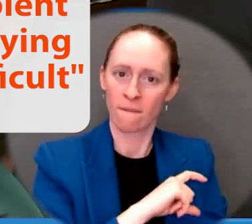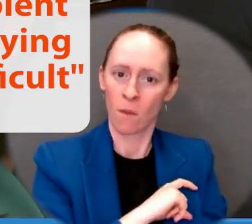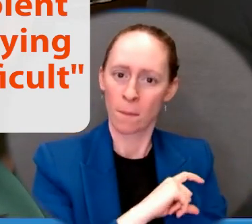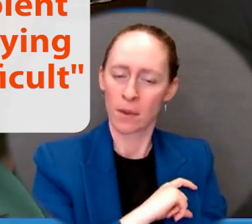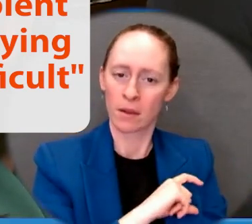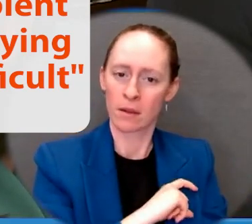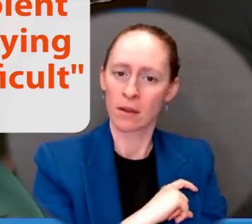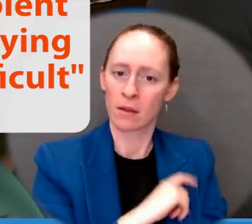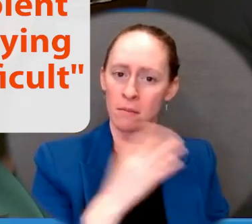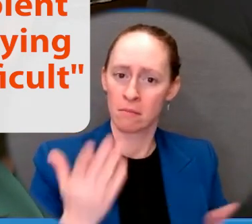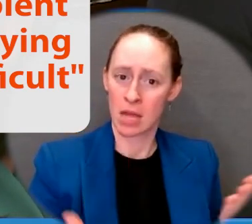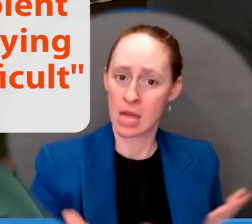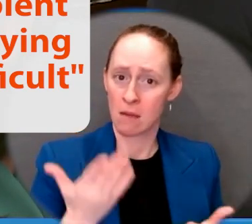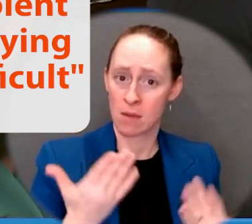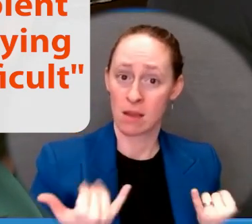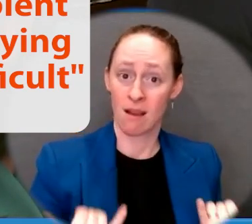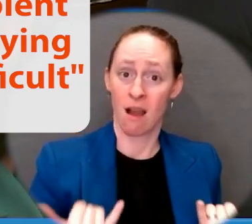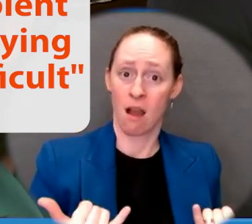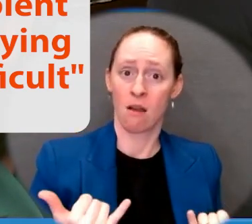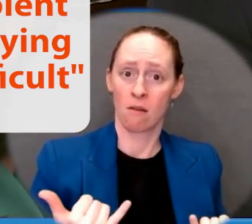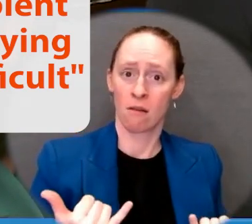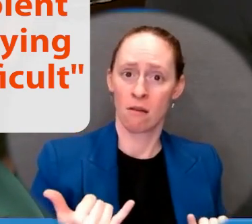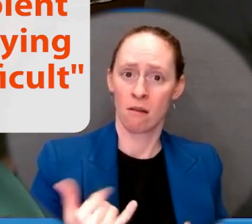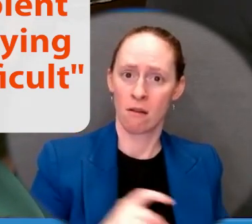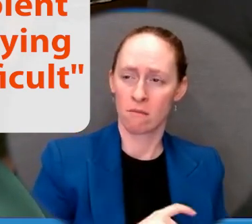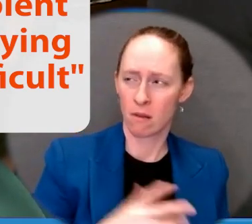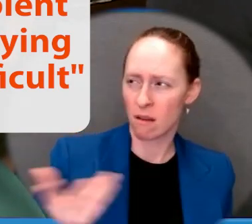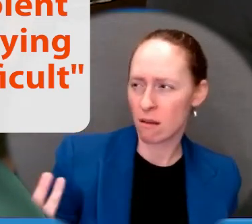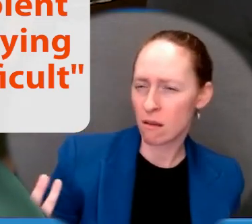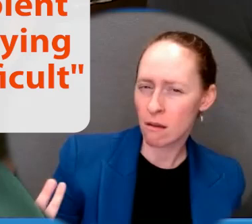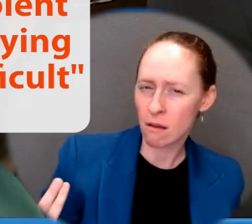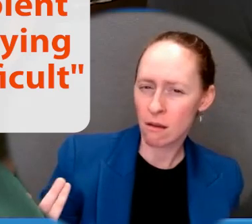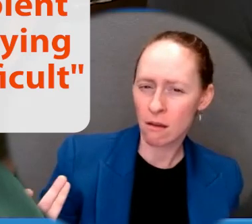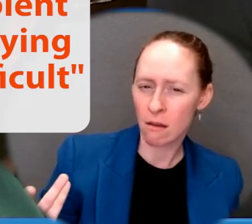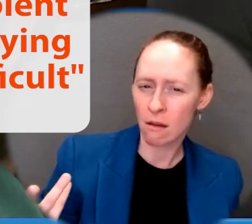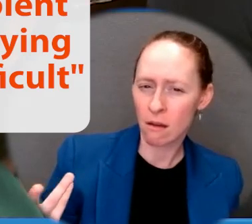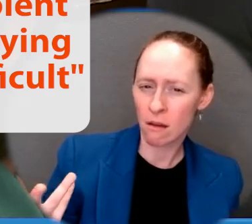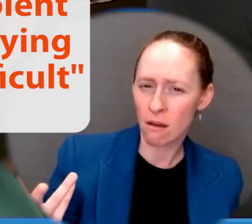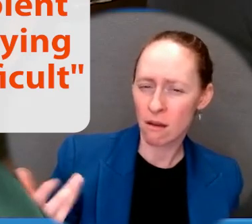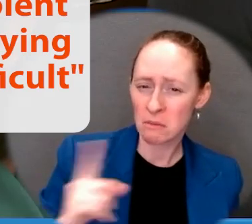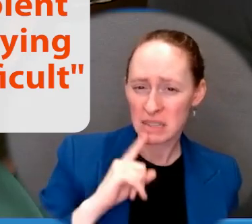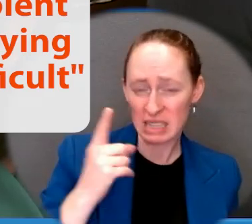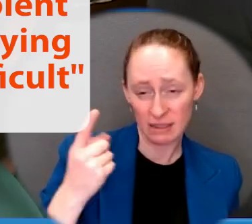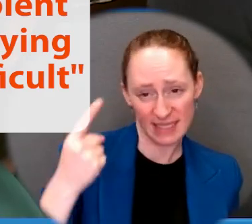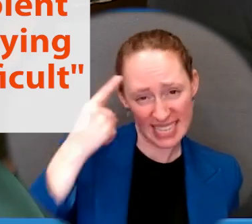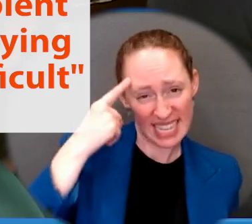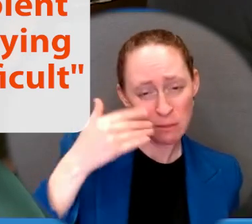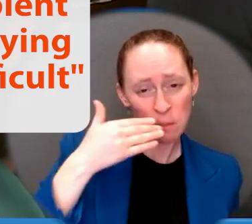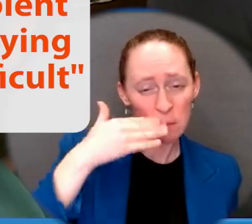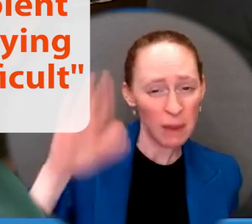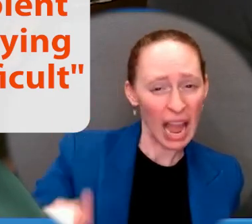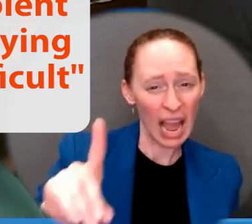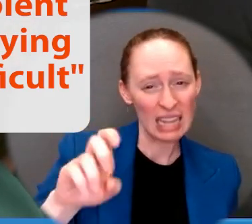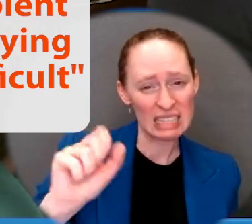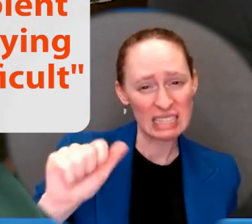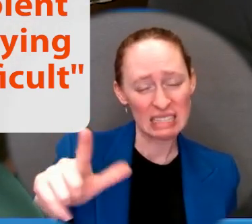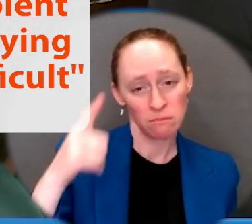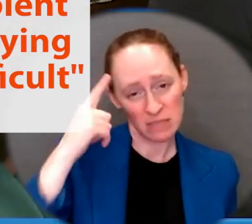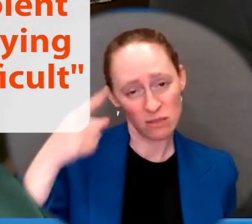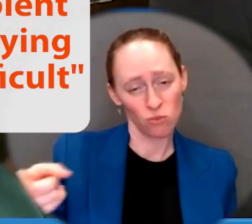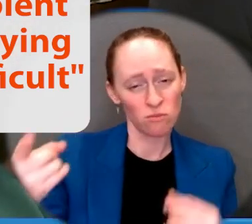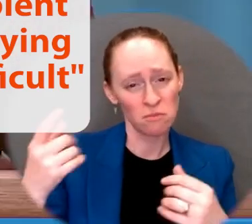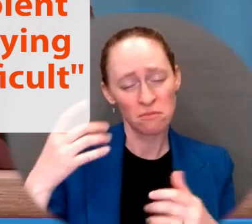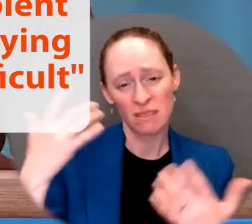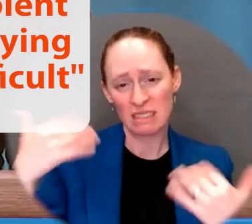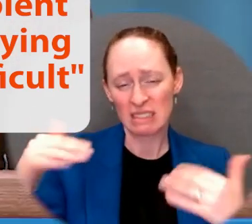president's message to them and to others who say essentially that this was a bad deal, that this is a terrible man who has not fully paid his debt? So